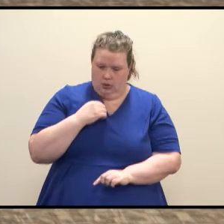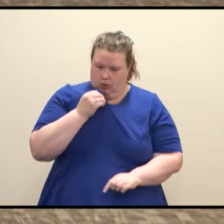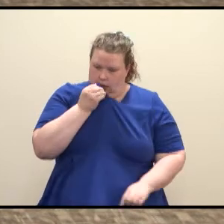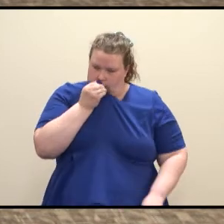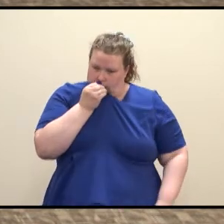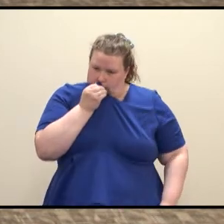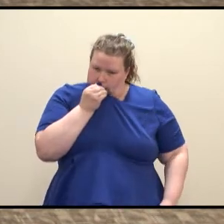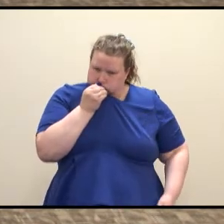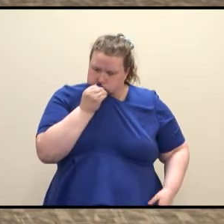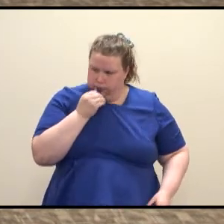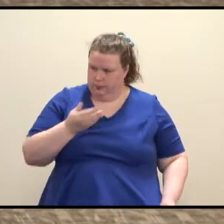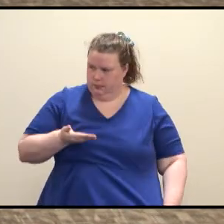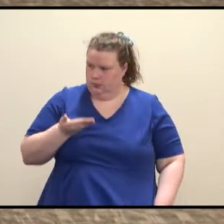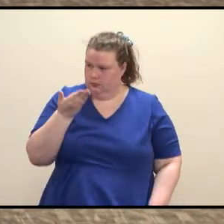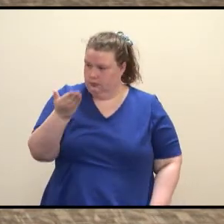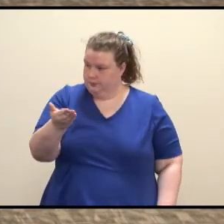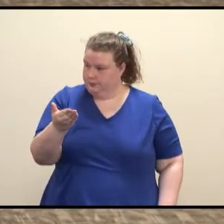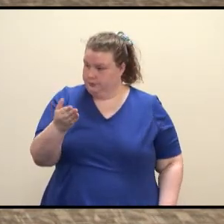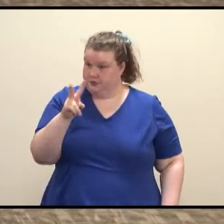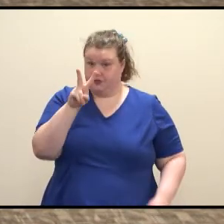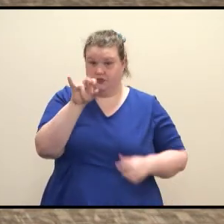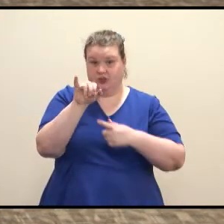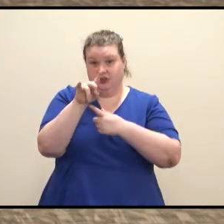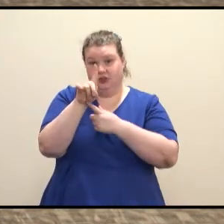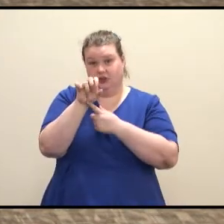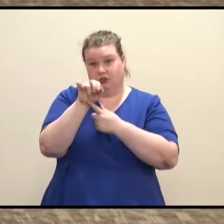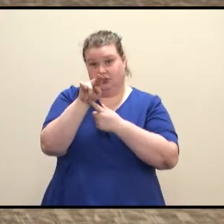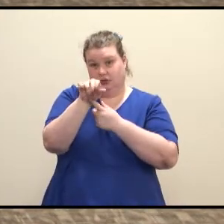I nominate Jose Vidania.